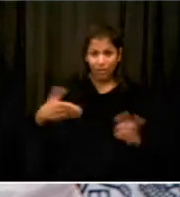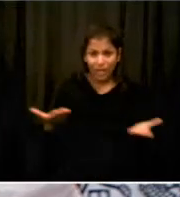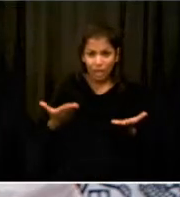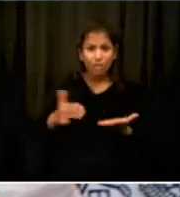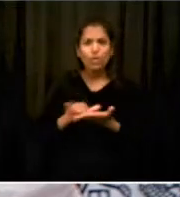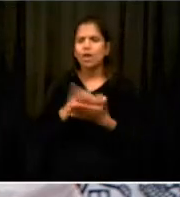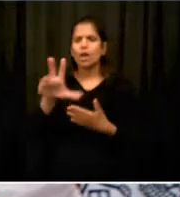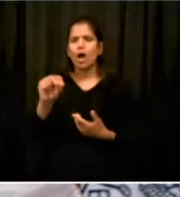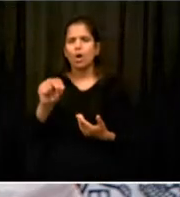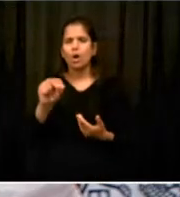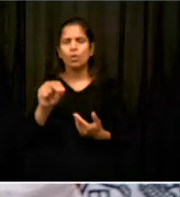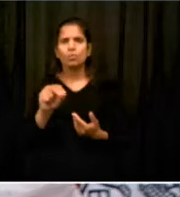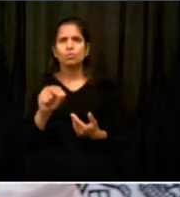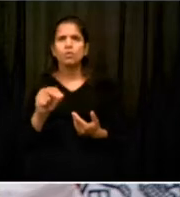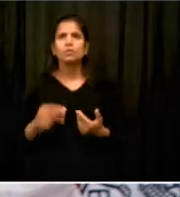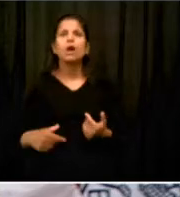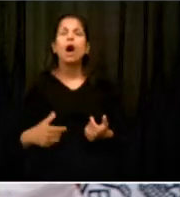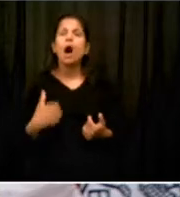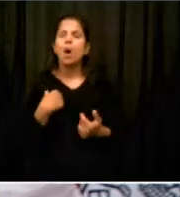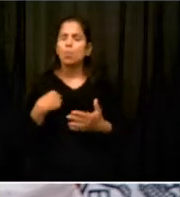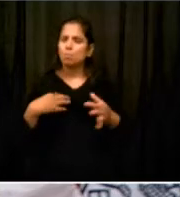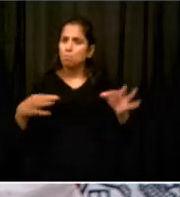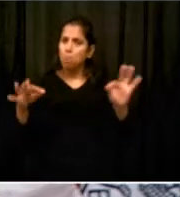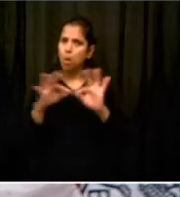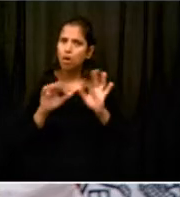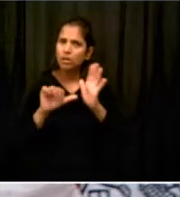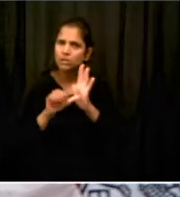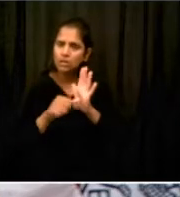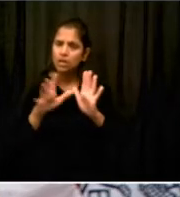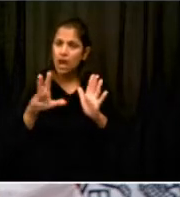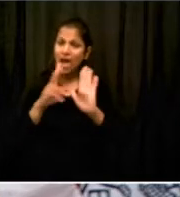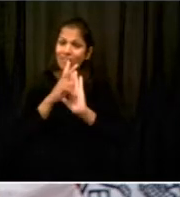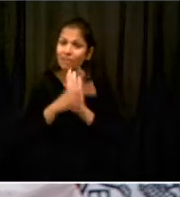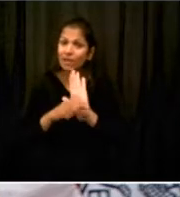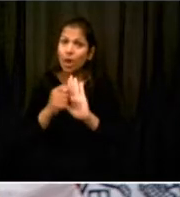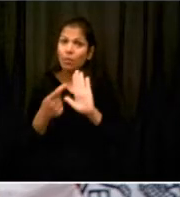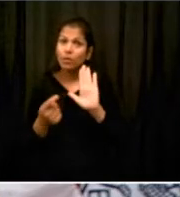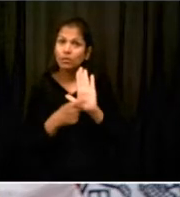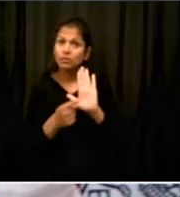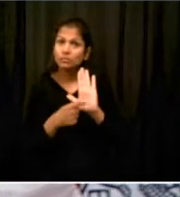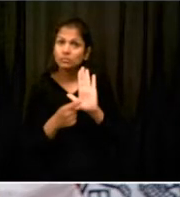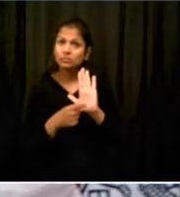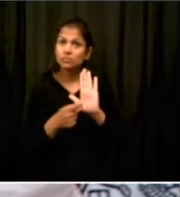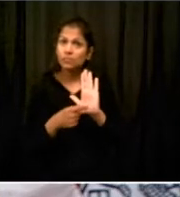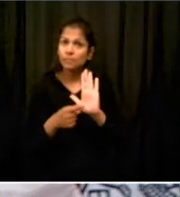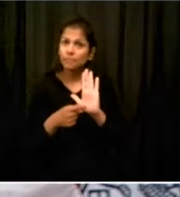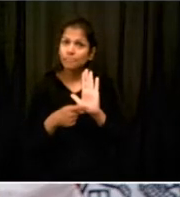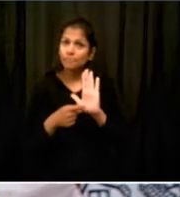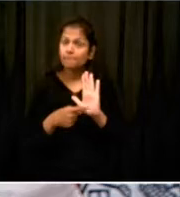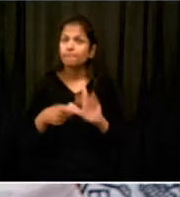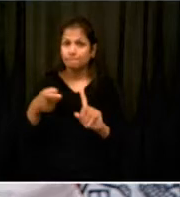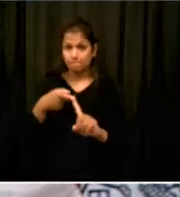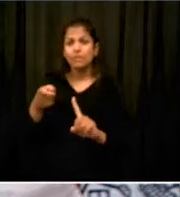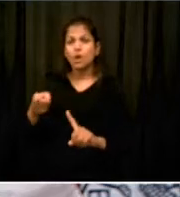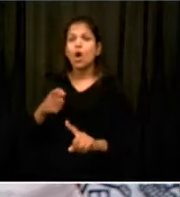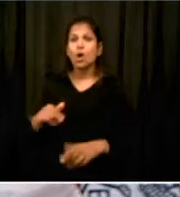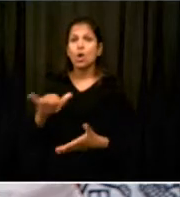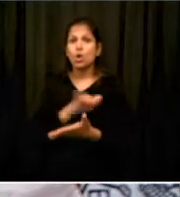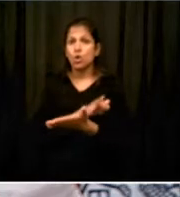is NYPD officers. There are no federal agents involved, nor would we be involved with federal agents in anything like